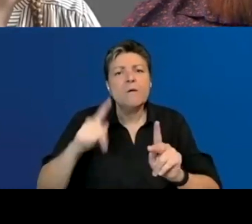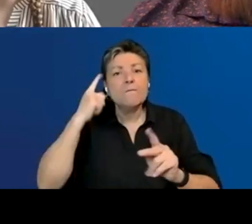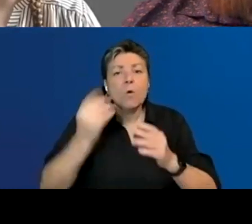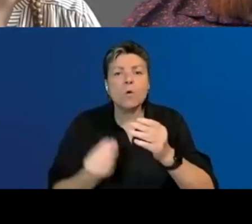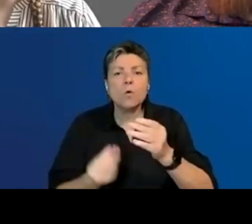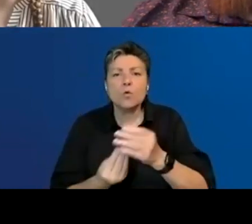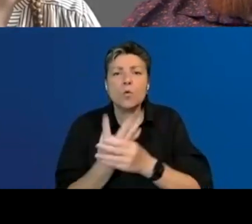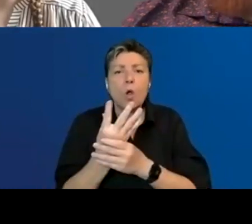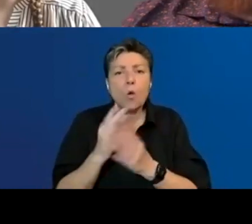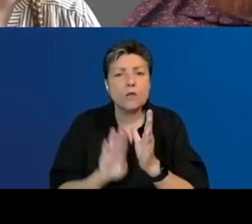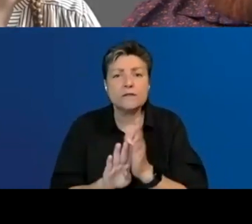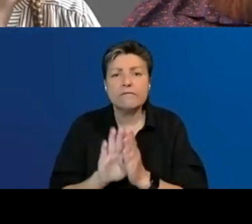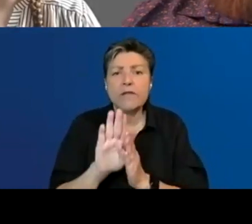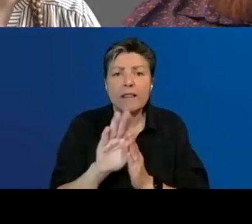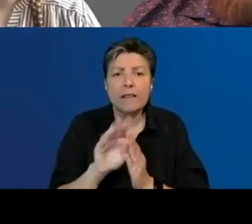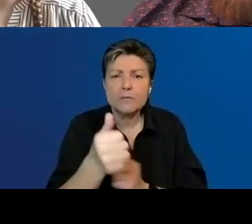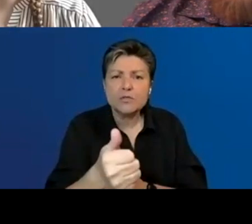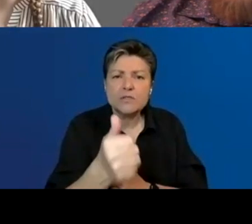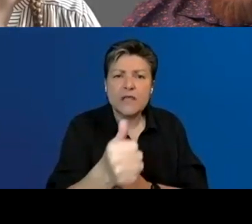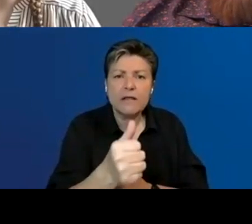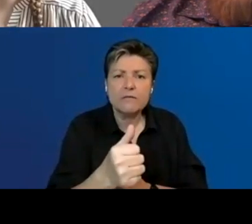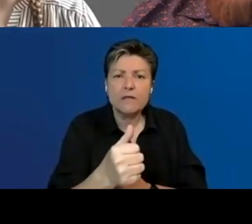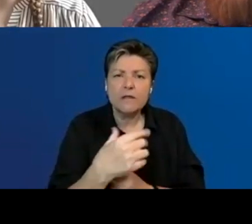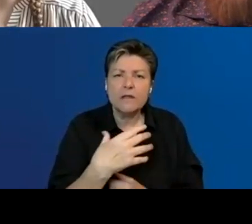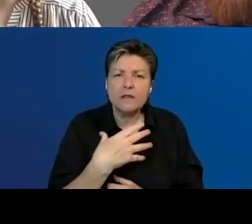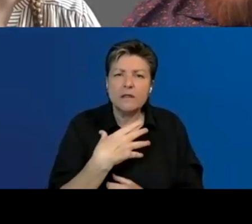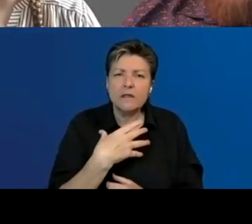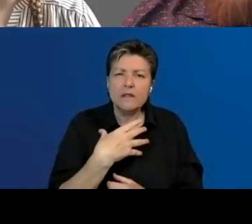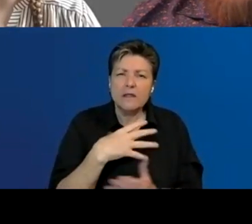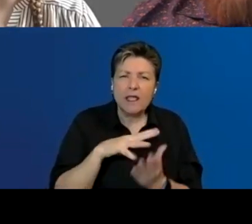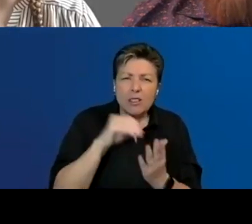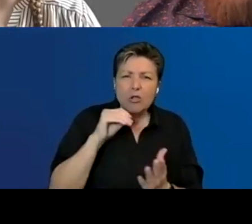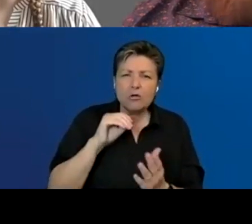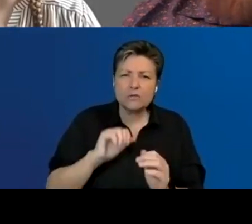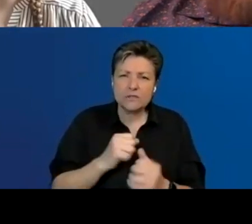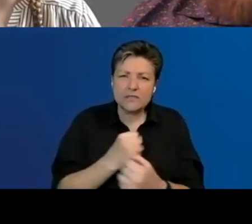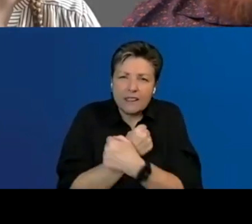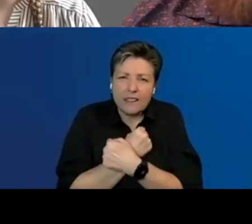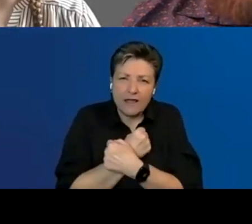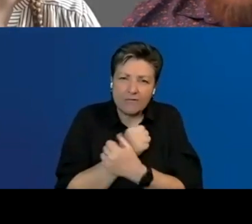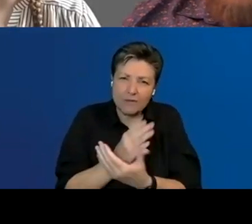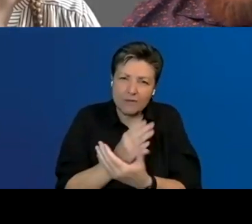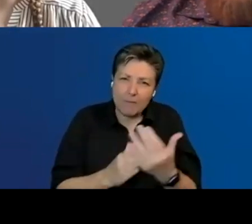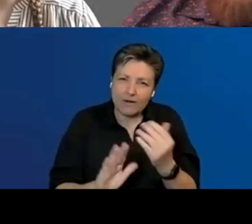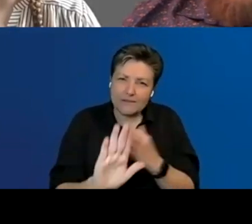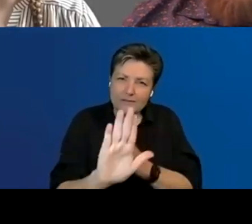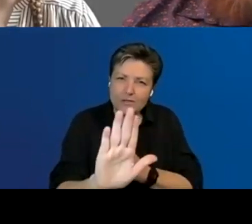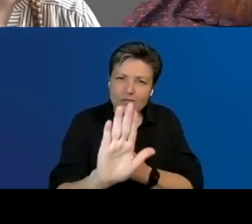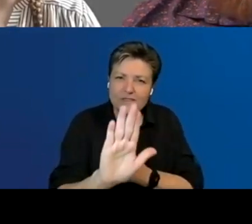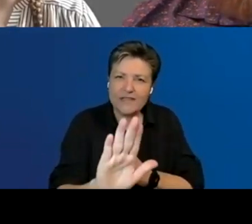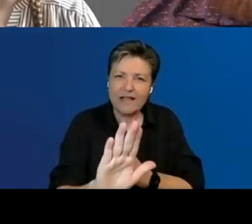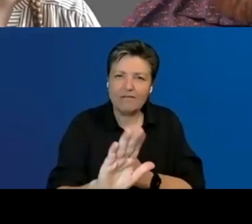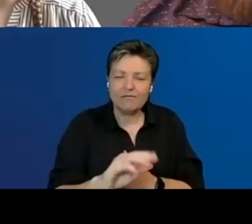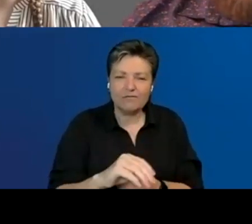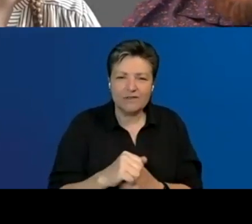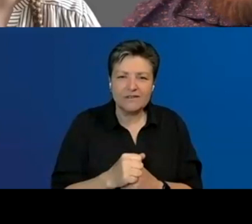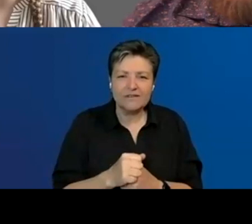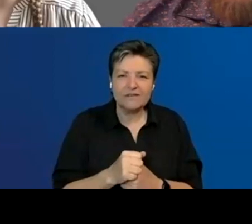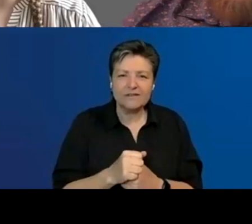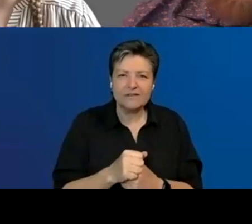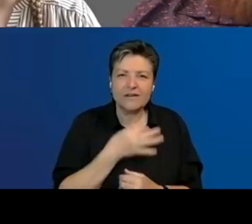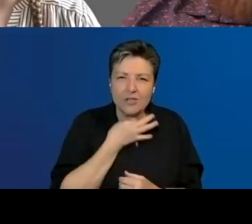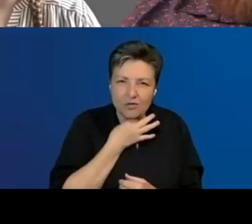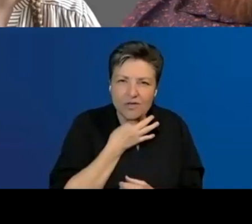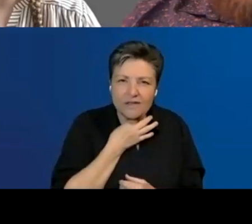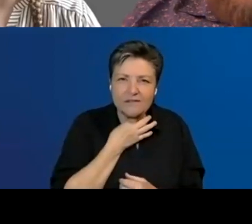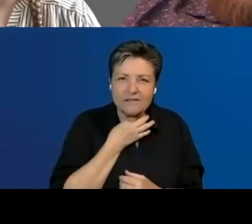really learn to love the parts of yourself that are so curious is a really incredible experience.